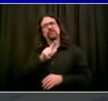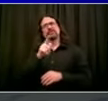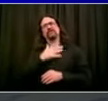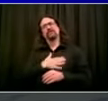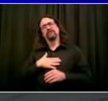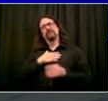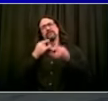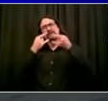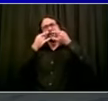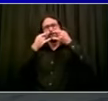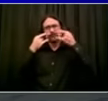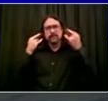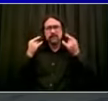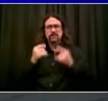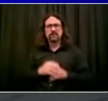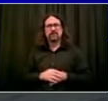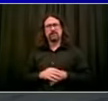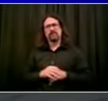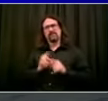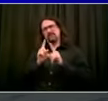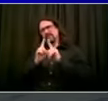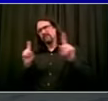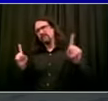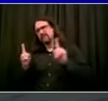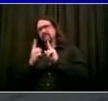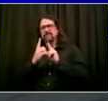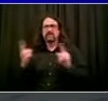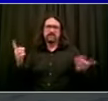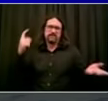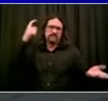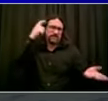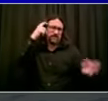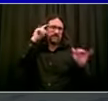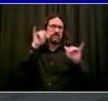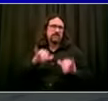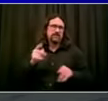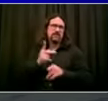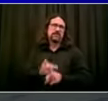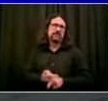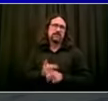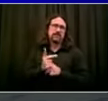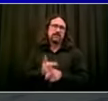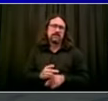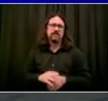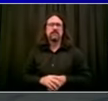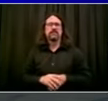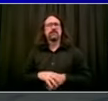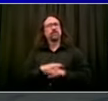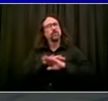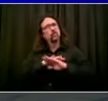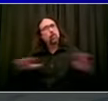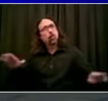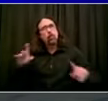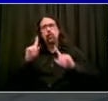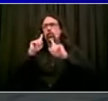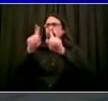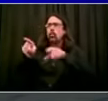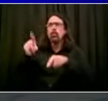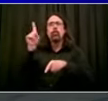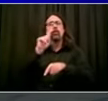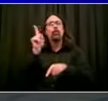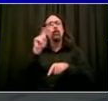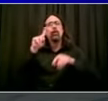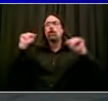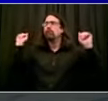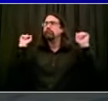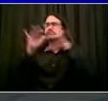hand sanitizers. We need people to do all this. And really, especially at this moment, we've got to get the clearest possible picture what's happening in these